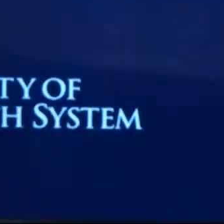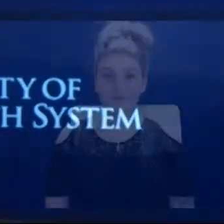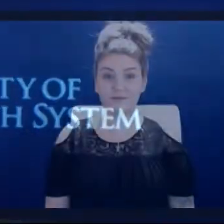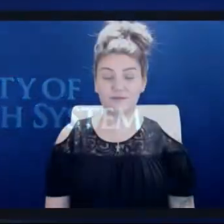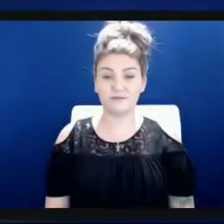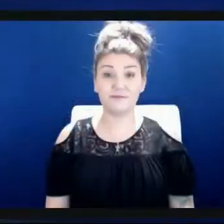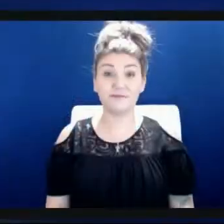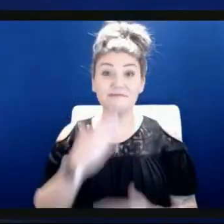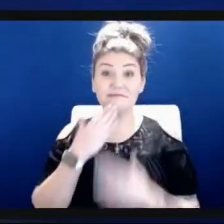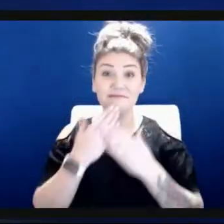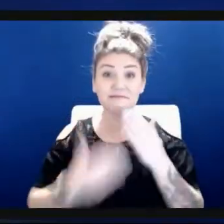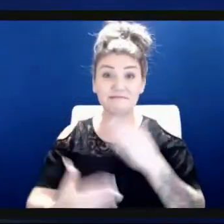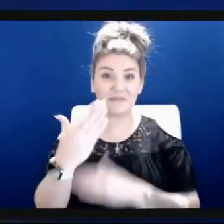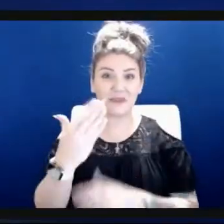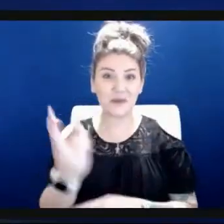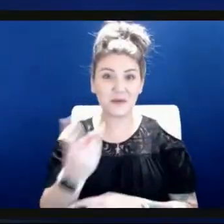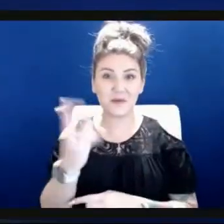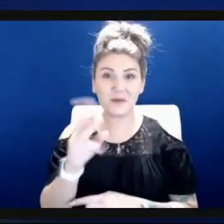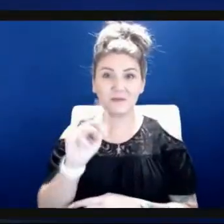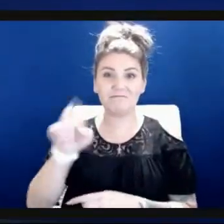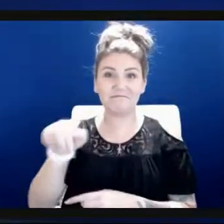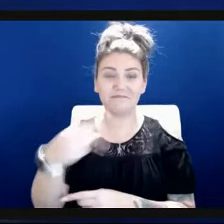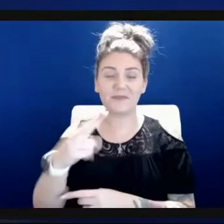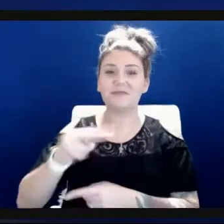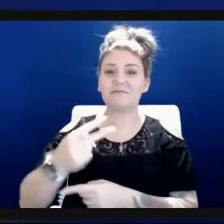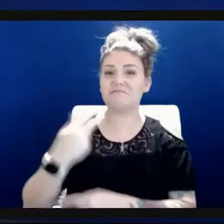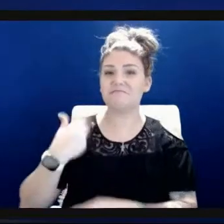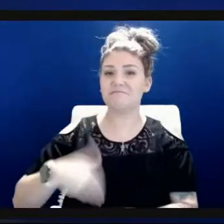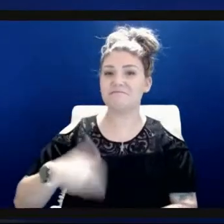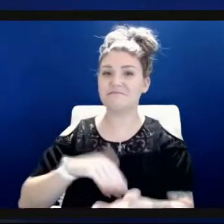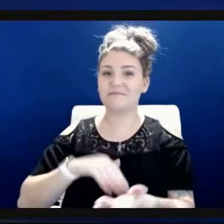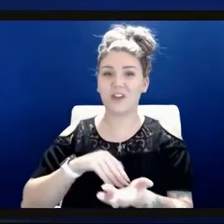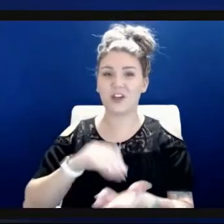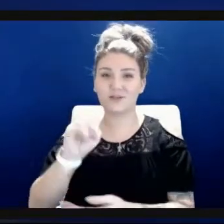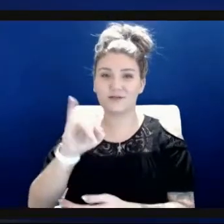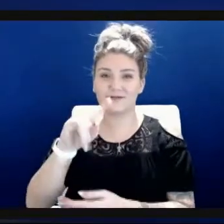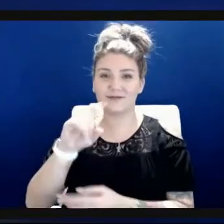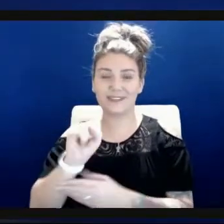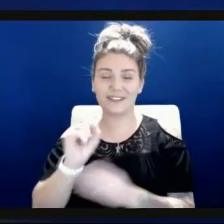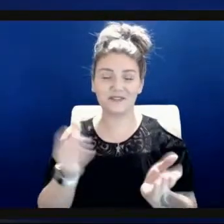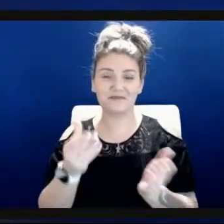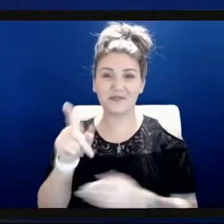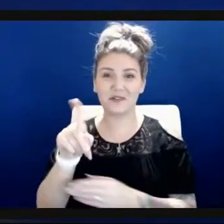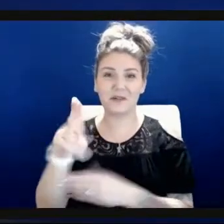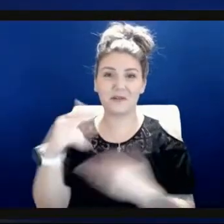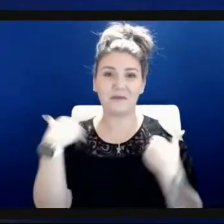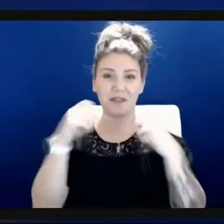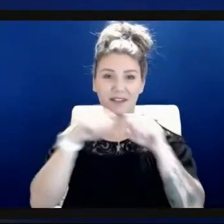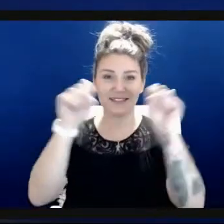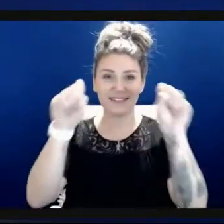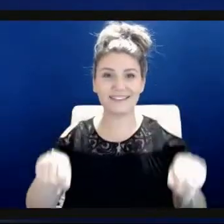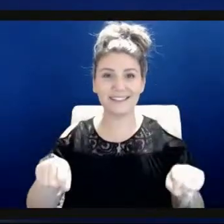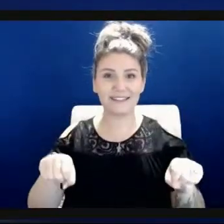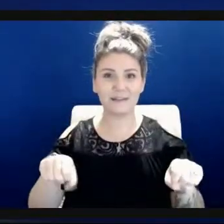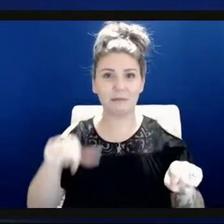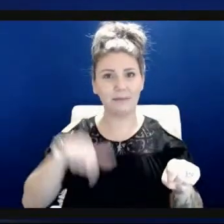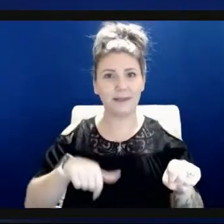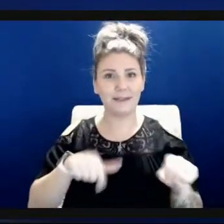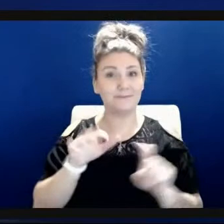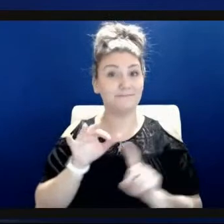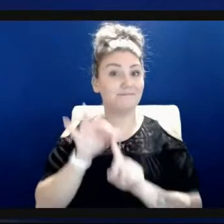Good morning. It's Wednesday, March 2nd. I'm Dr. Steve Stites, Chief Medical Officer here at the University of Kansas Health System, and this is a very special Open